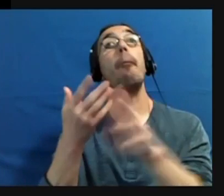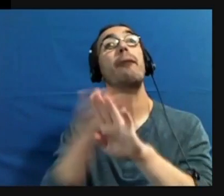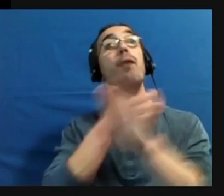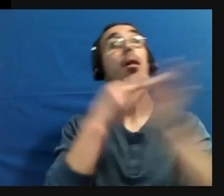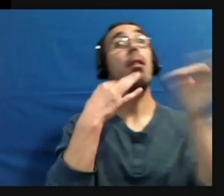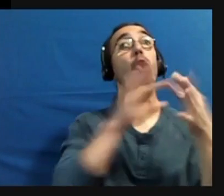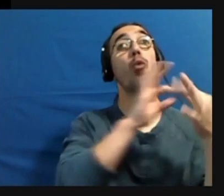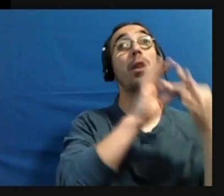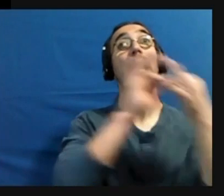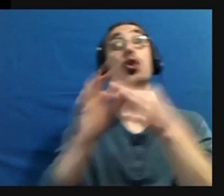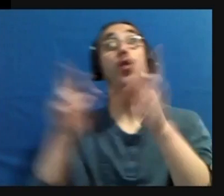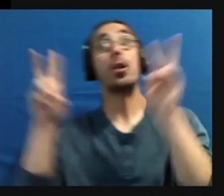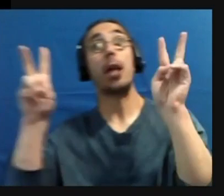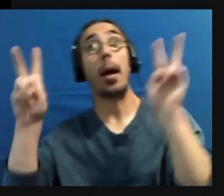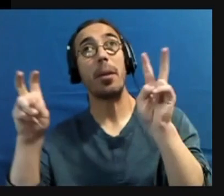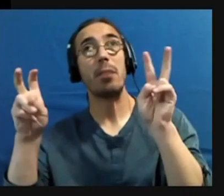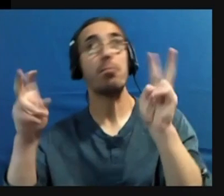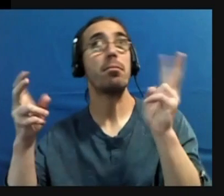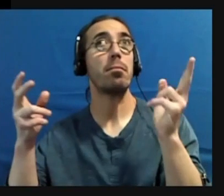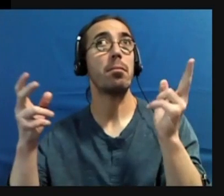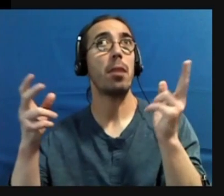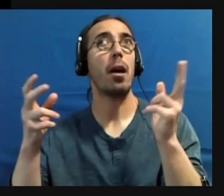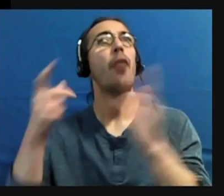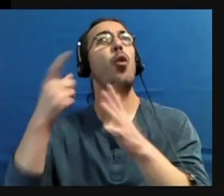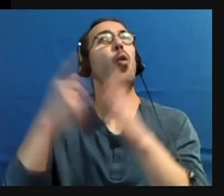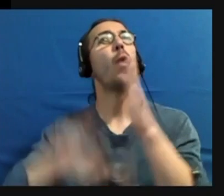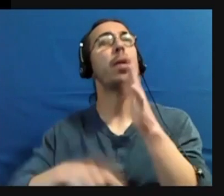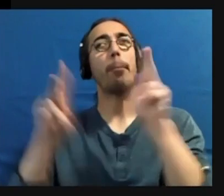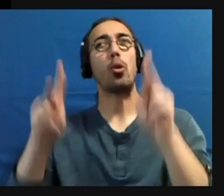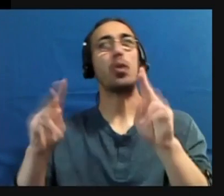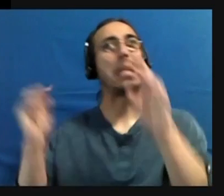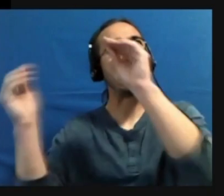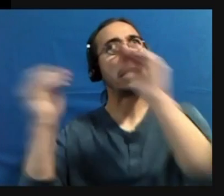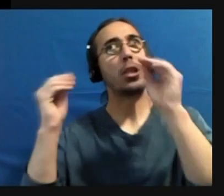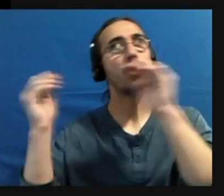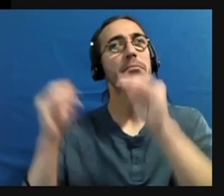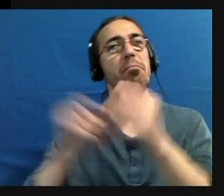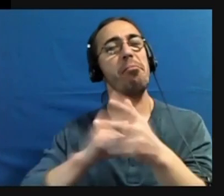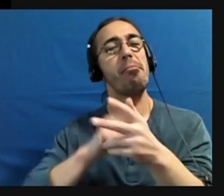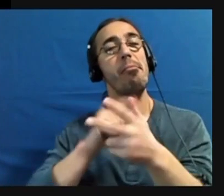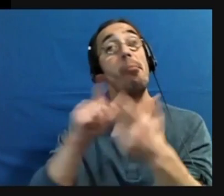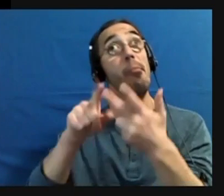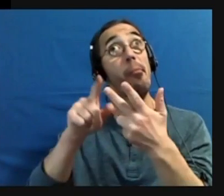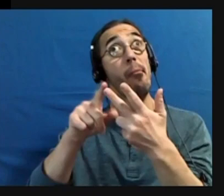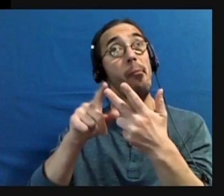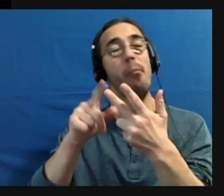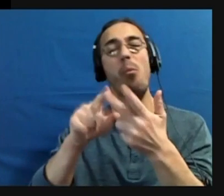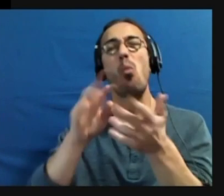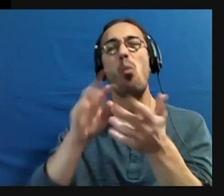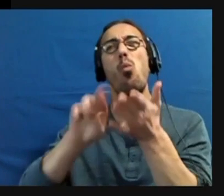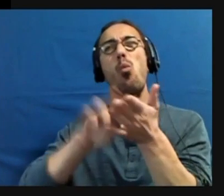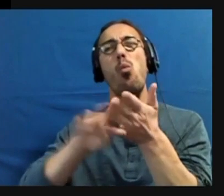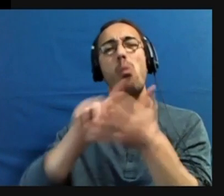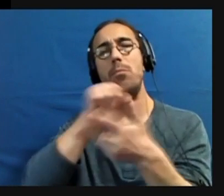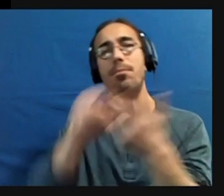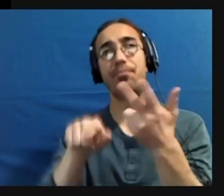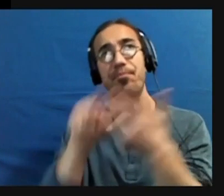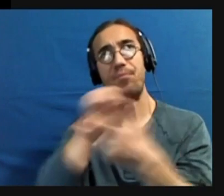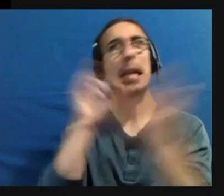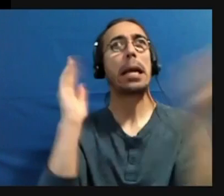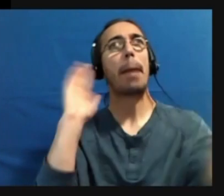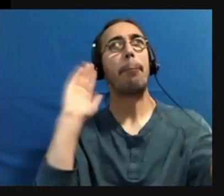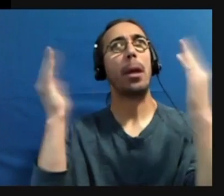related to the subject area of what the person was teaching. And what that research found was that